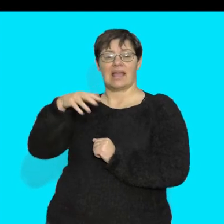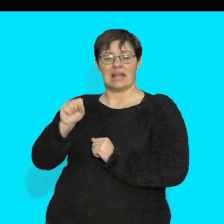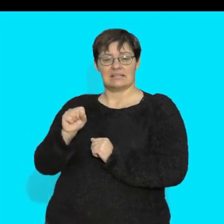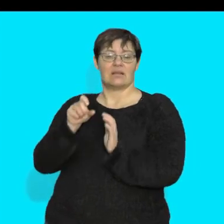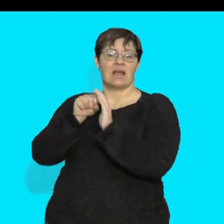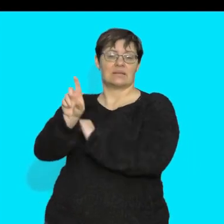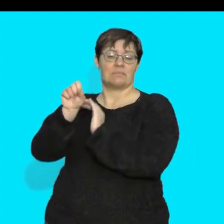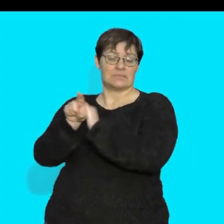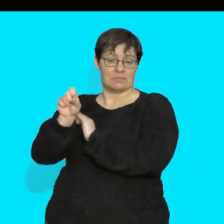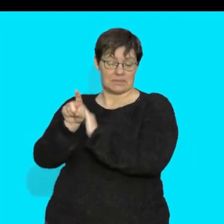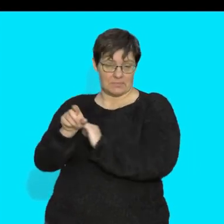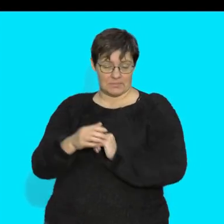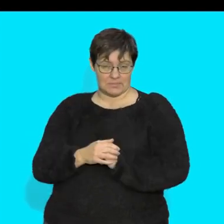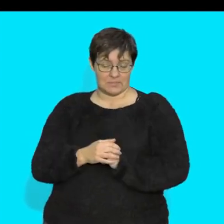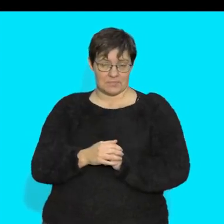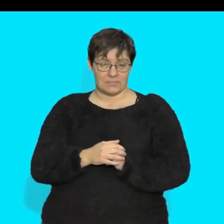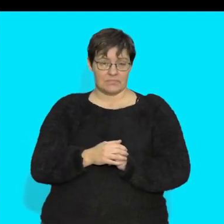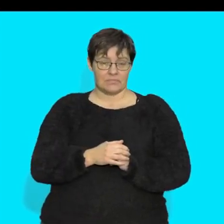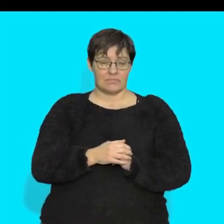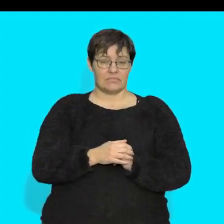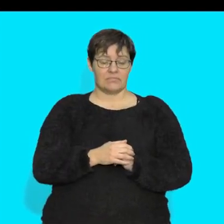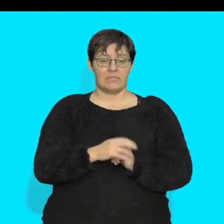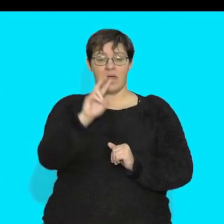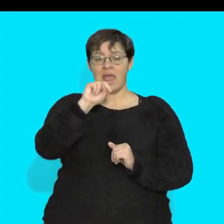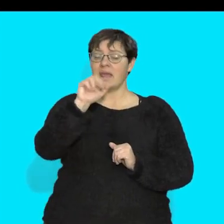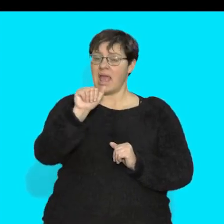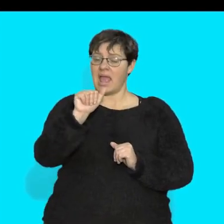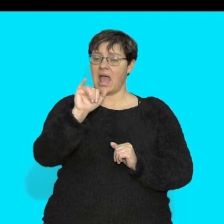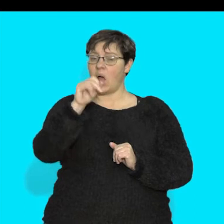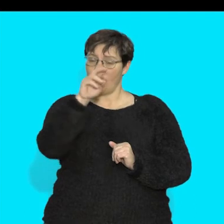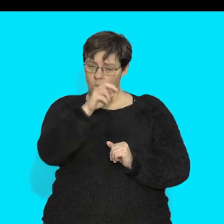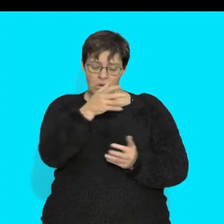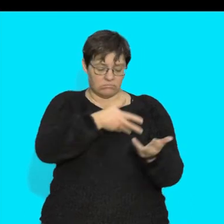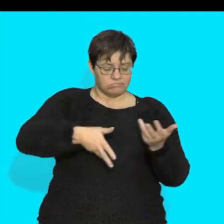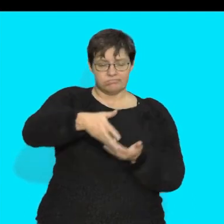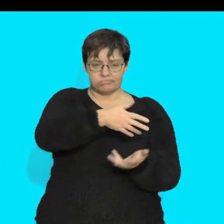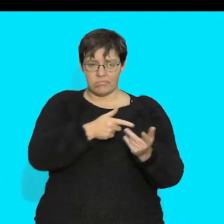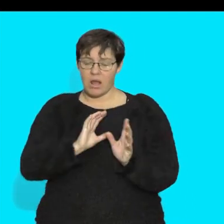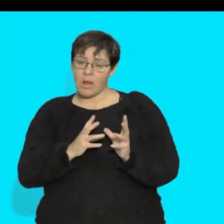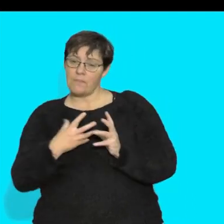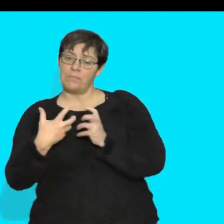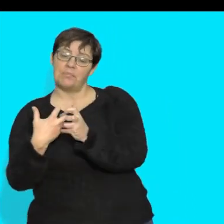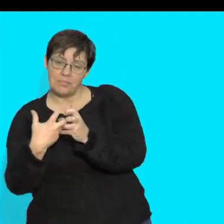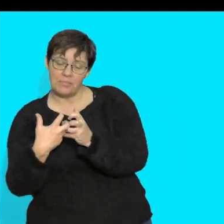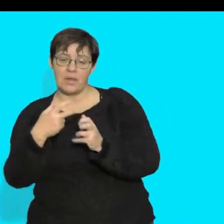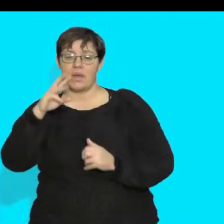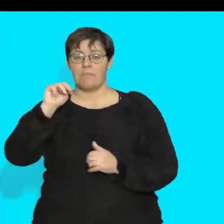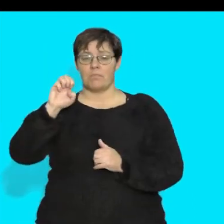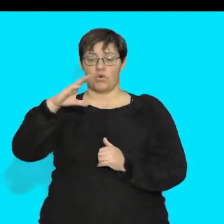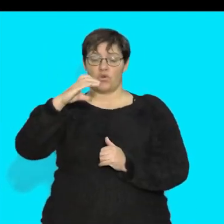the sodium ions are swimming around. They are going to be attracted to the mercury. Now, what's interesting